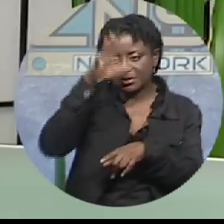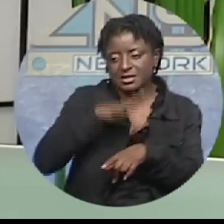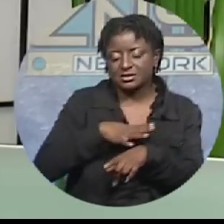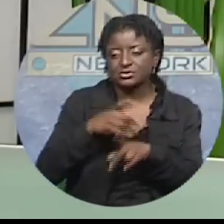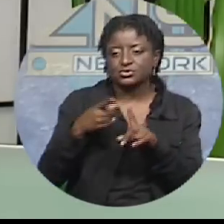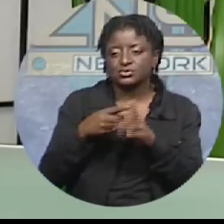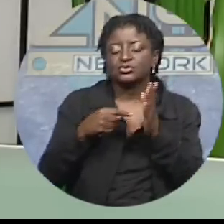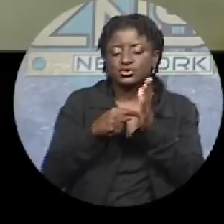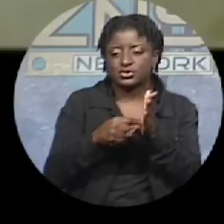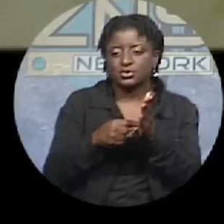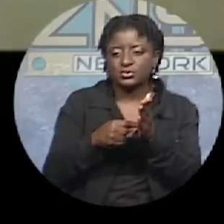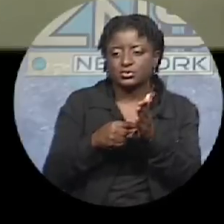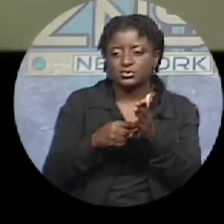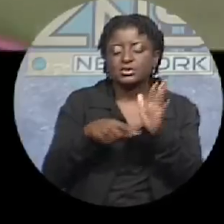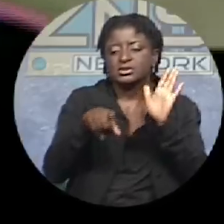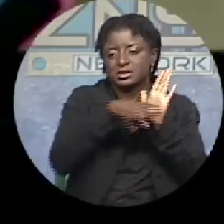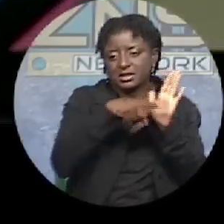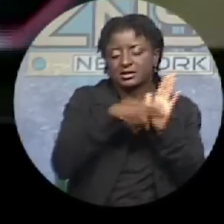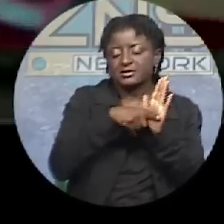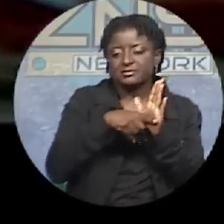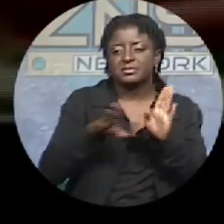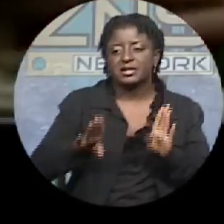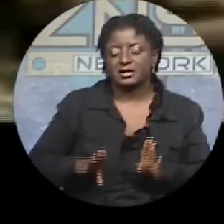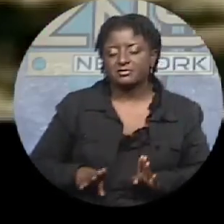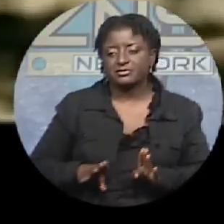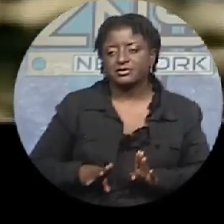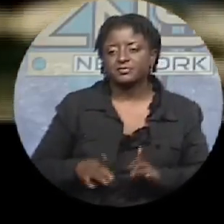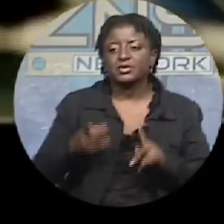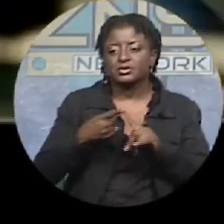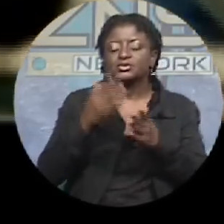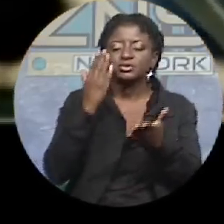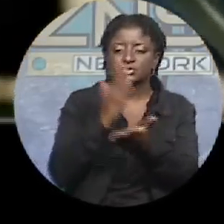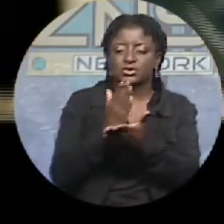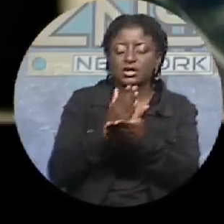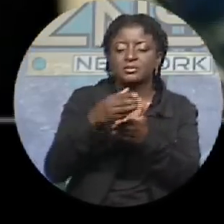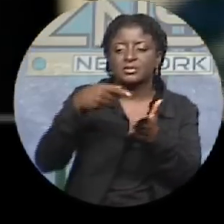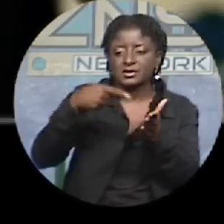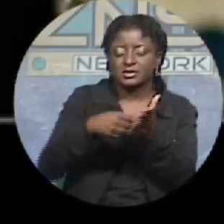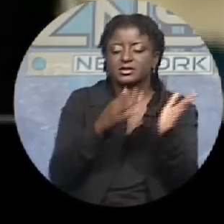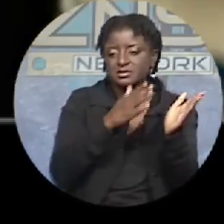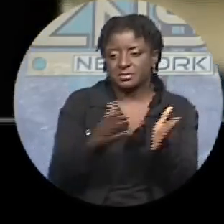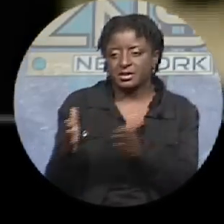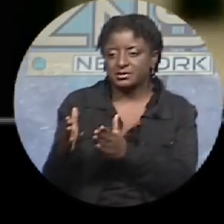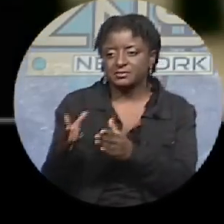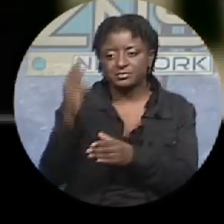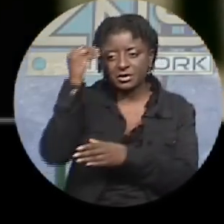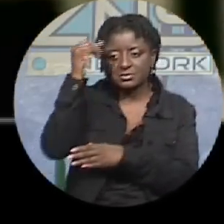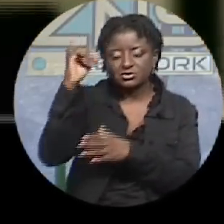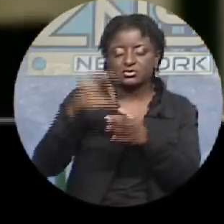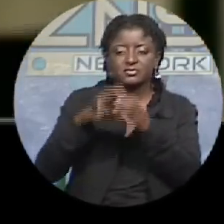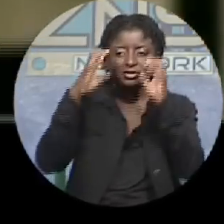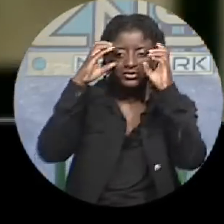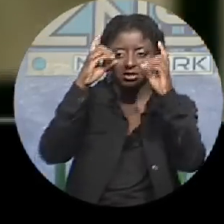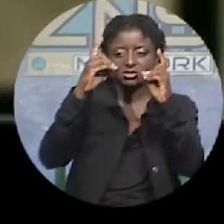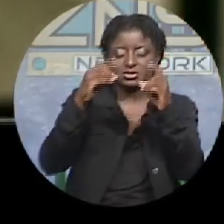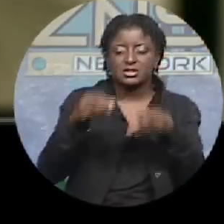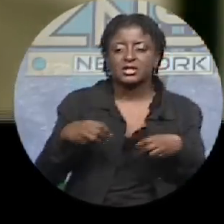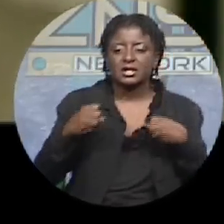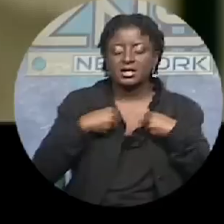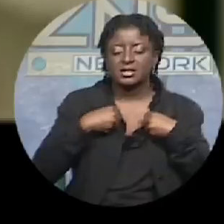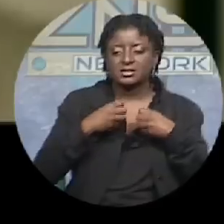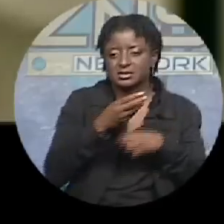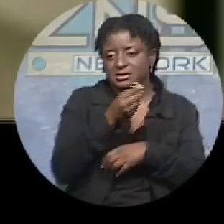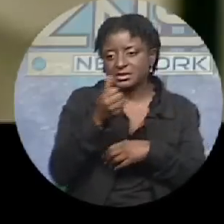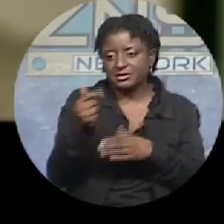exhibit such behavior. So to deter this bullying trend, the Ministry of Education has implemented several mentoring programs to not only